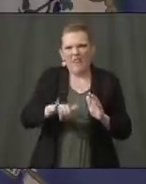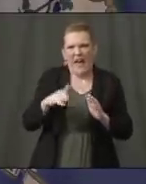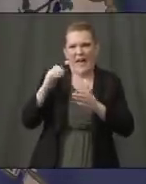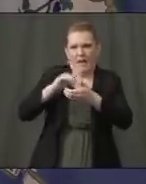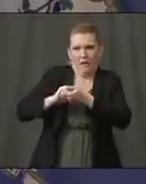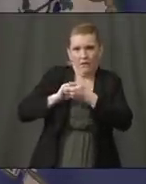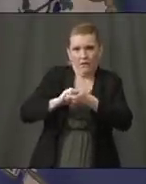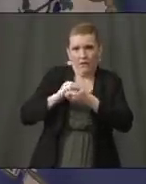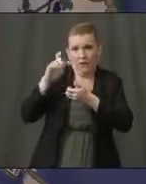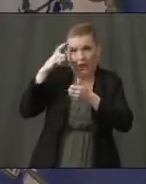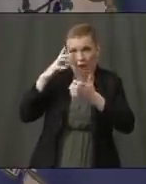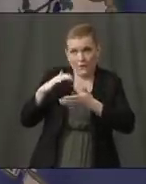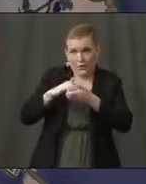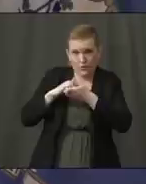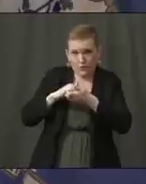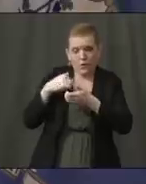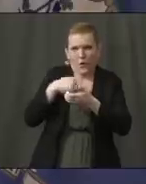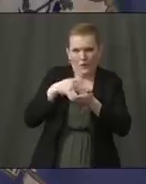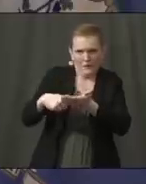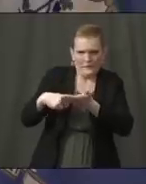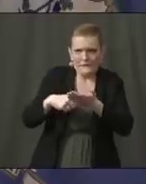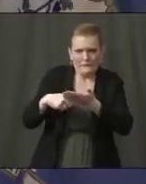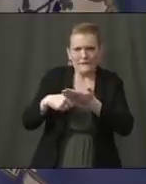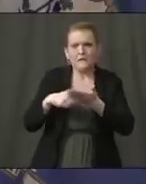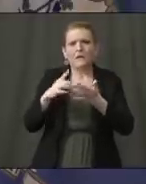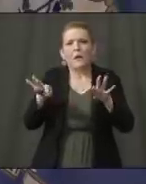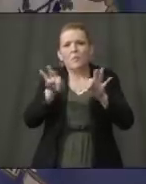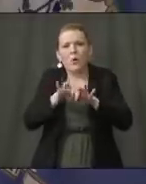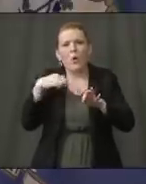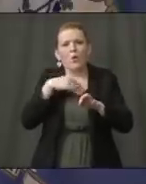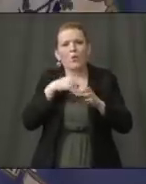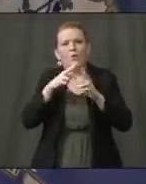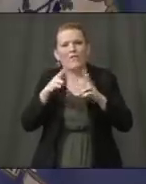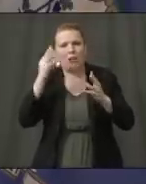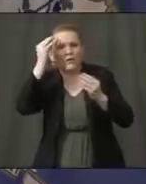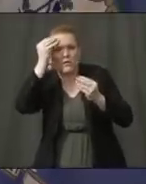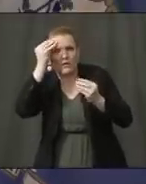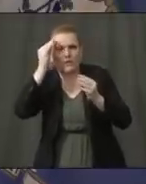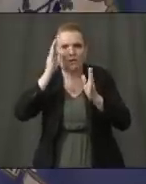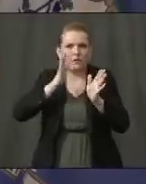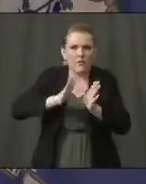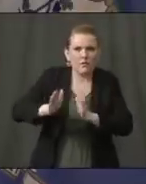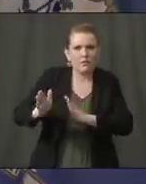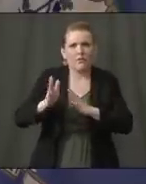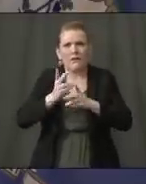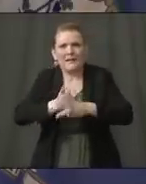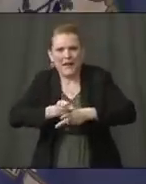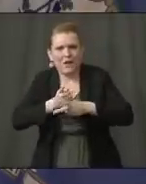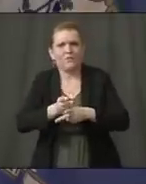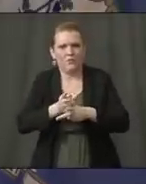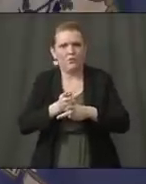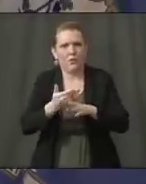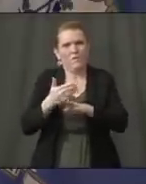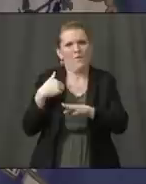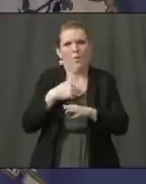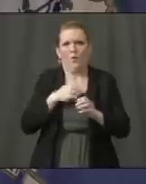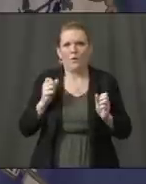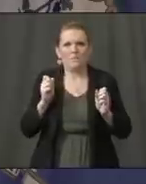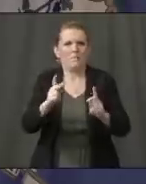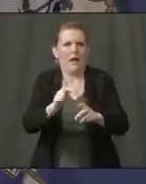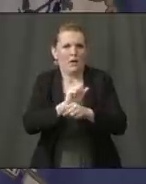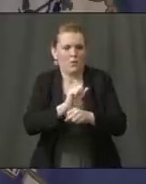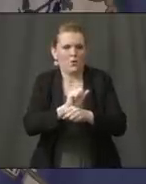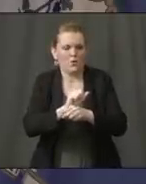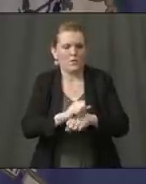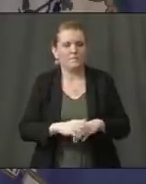go about getting our state back to work. Look, I can tell you that you can see, if you remember from some of the